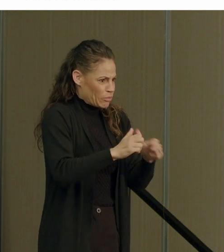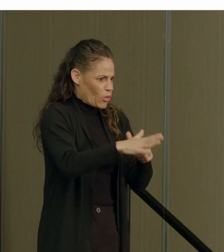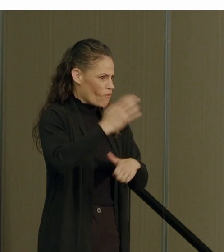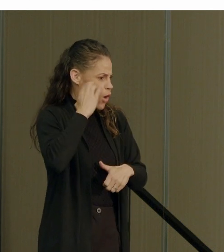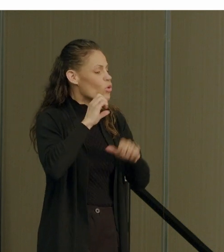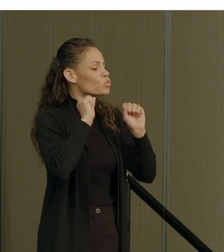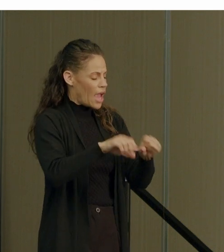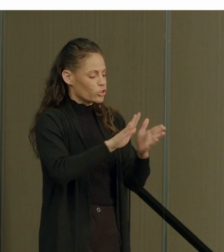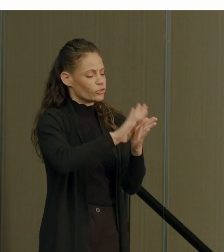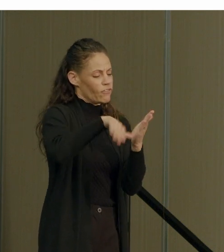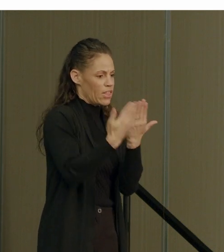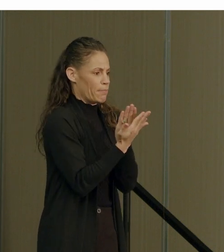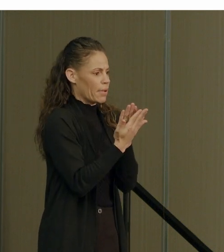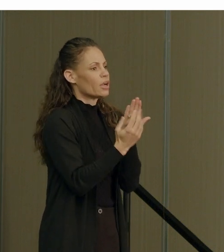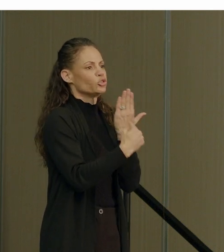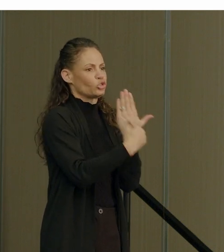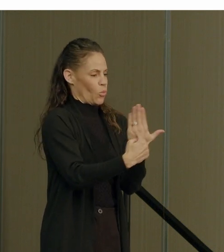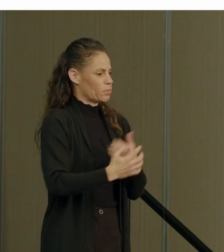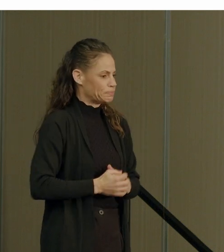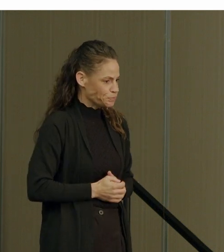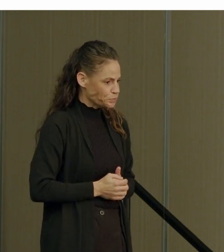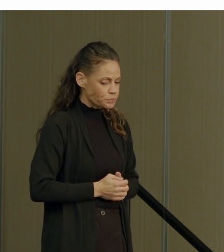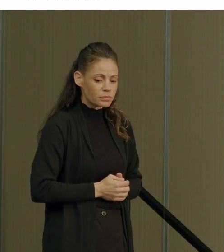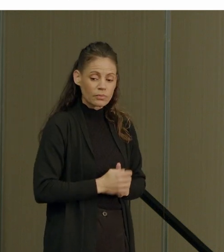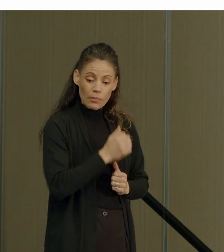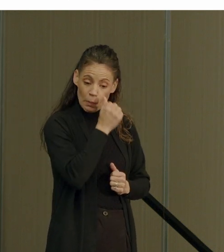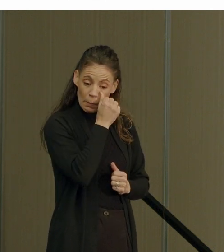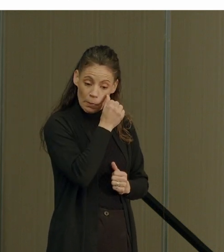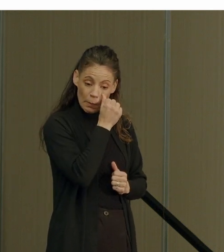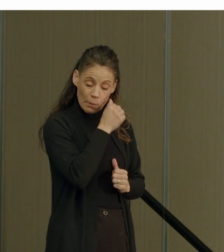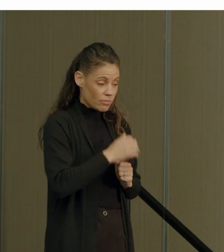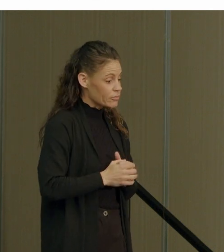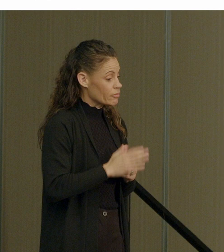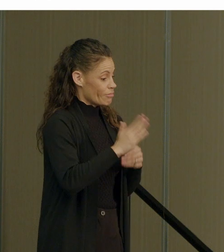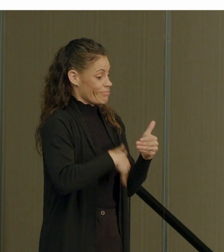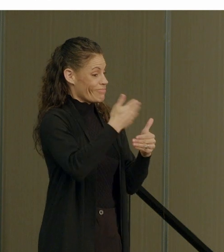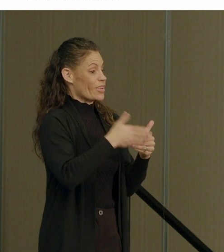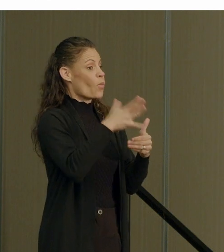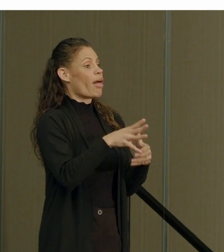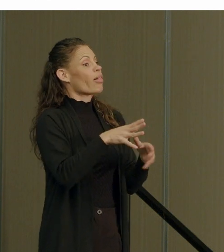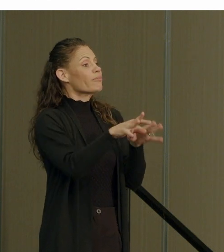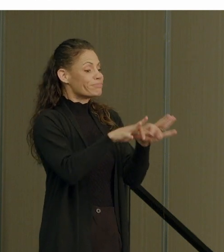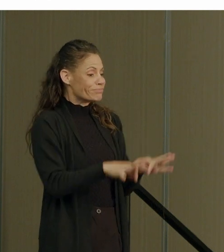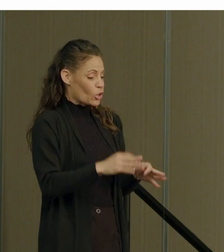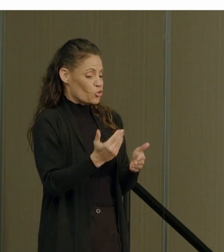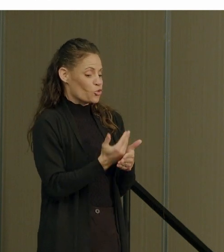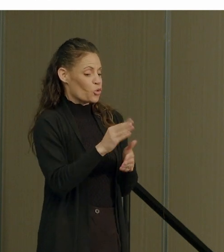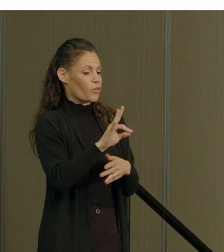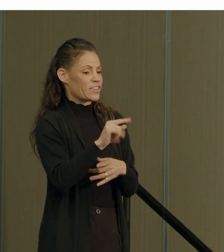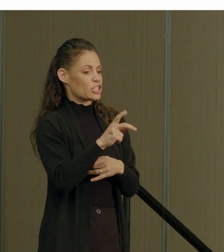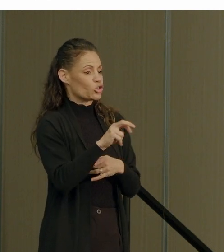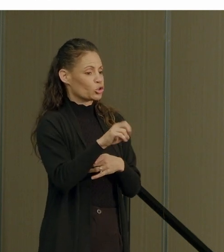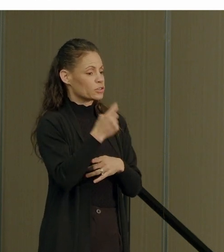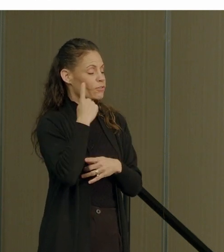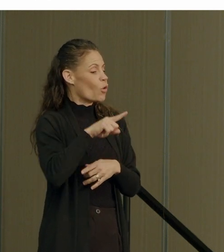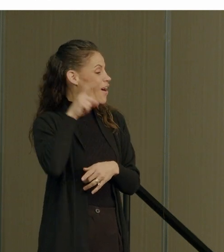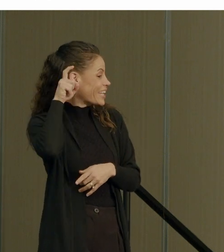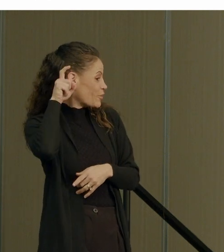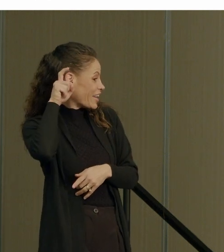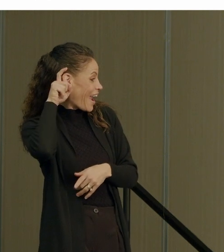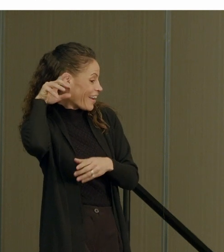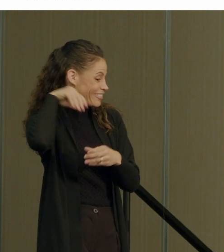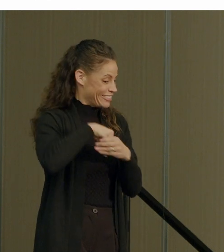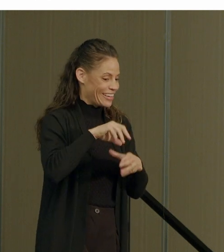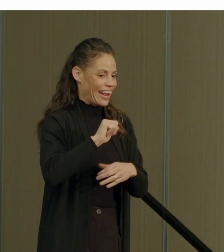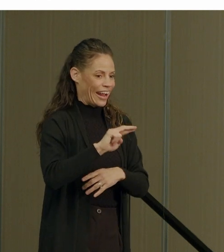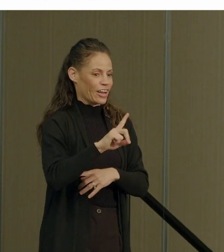screen. So next, I'd like to cover our new features for hearing aids on Android devices. We've definitely come a long